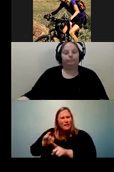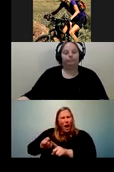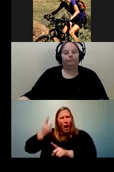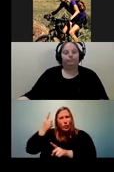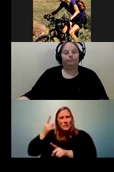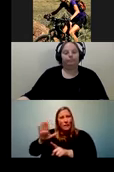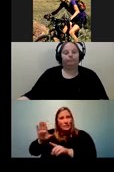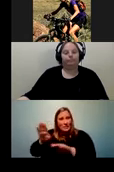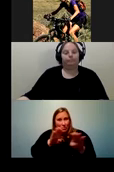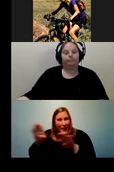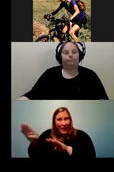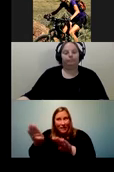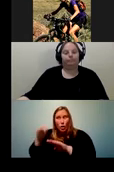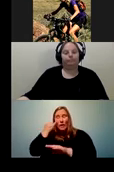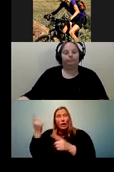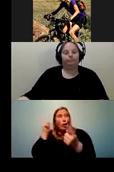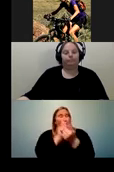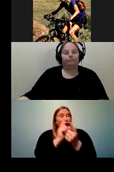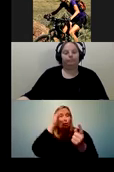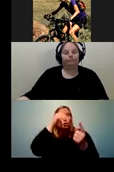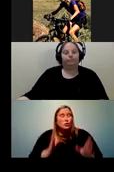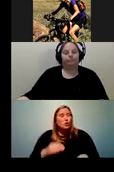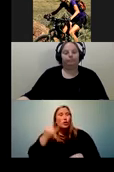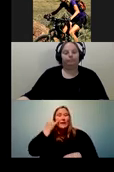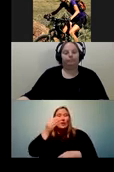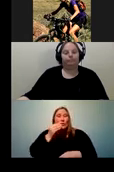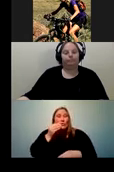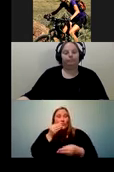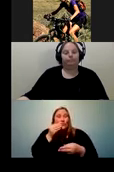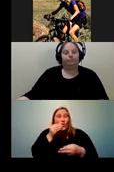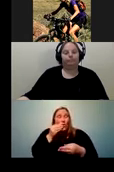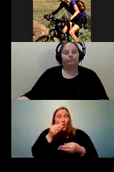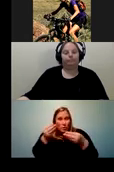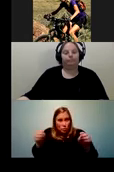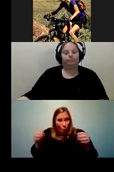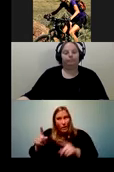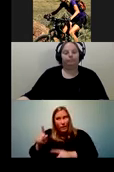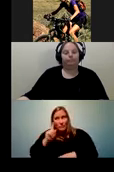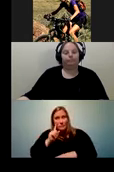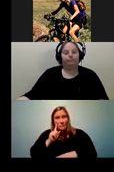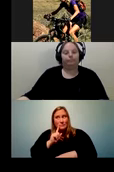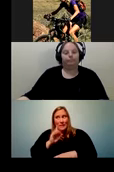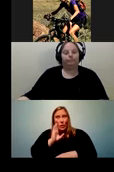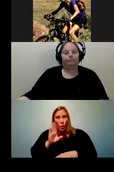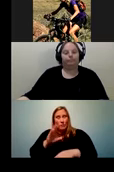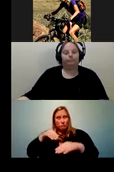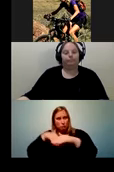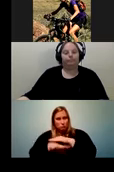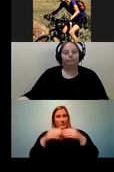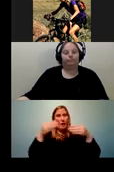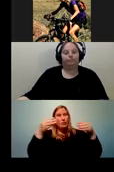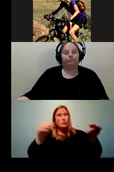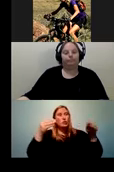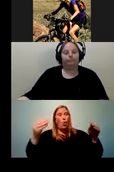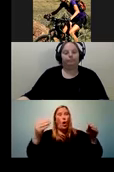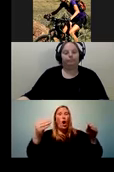interacting with strangers. He'd go into a grocery store before he learned not to stand there. And he would go into a grocery store and he would walk